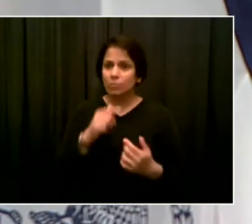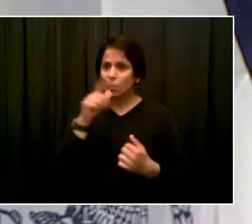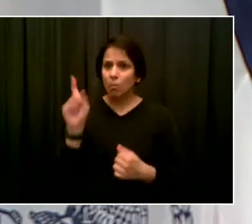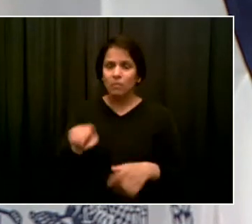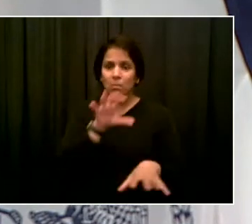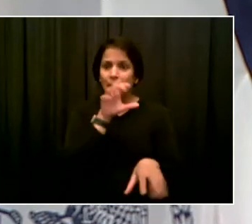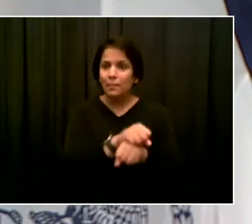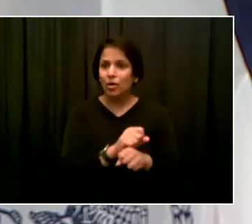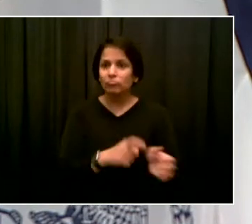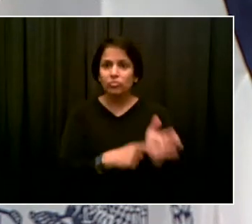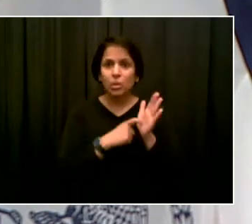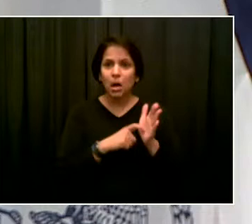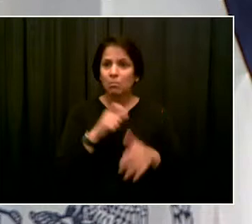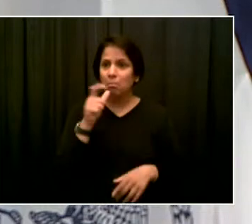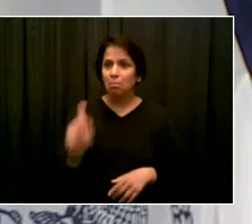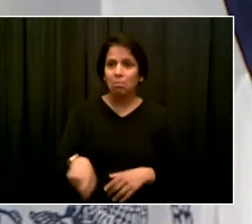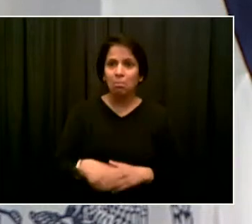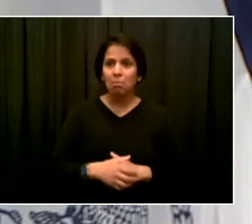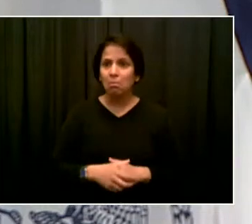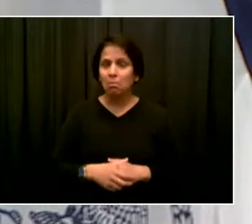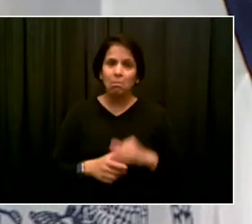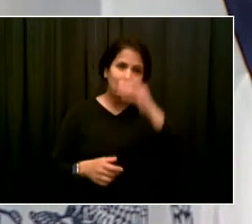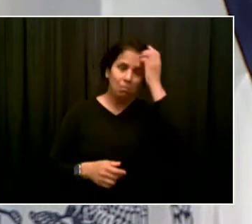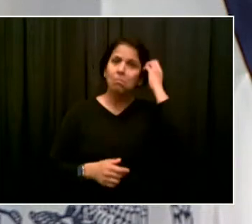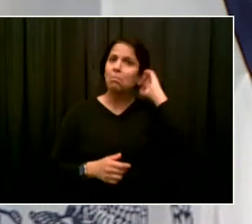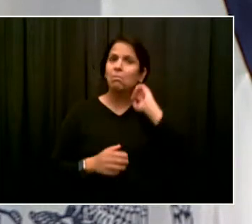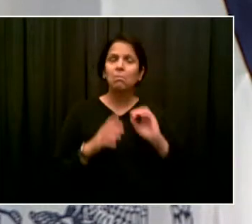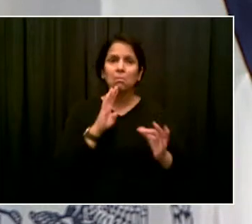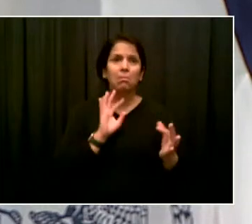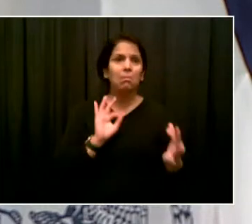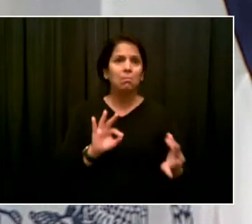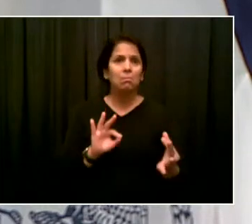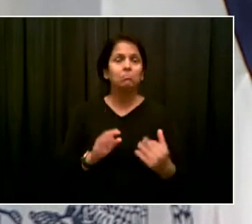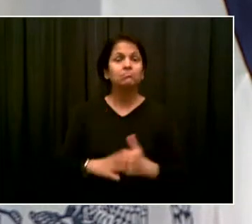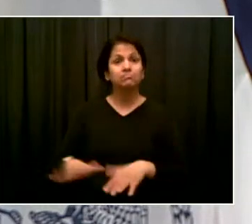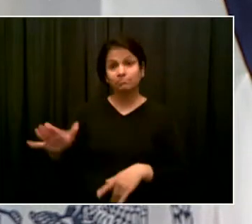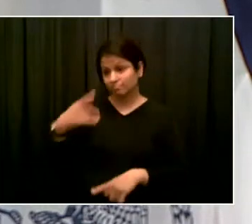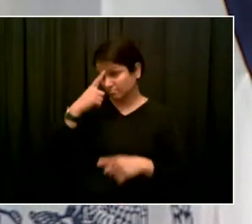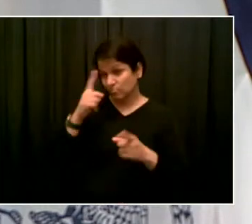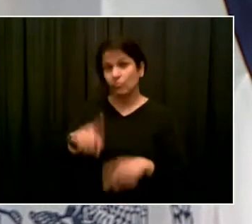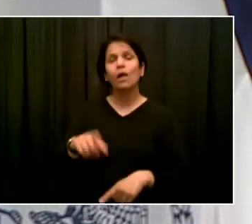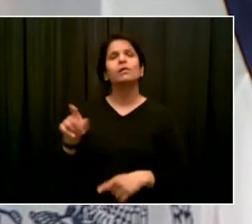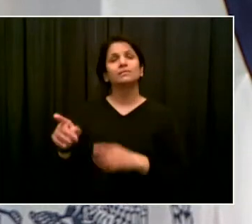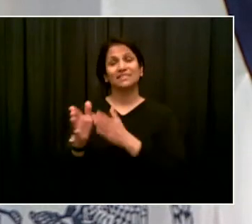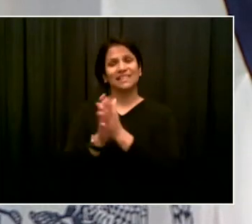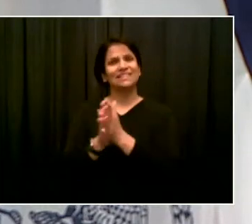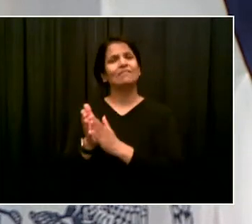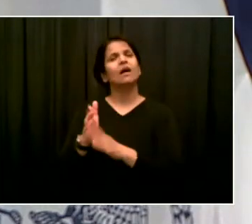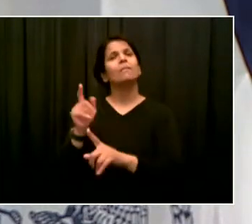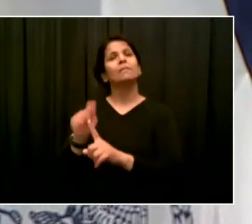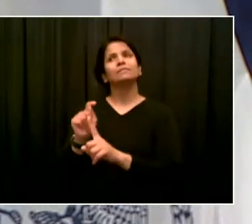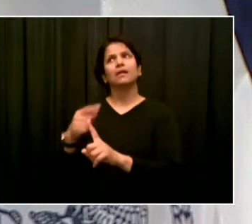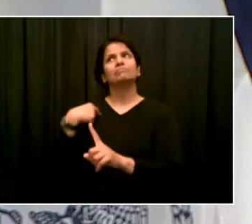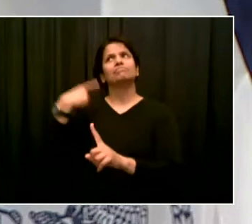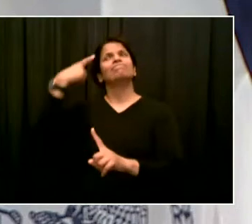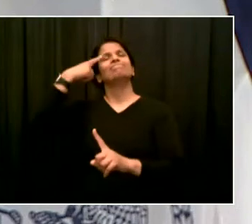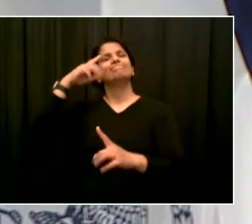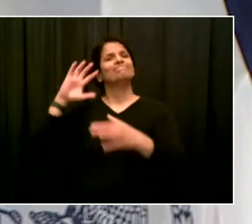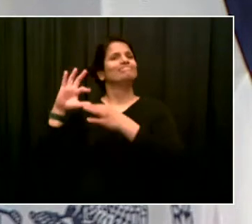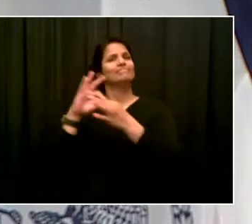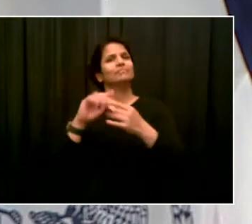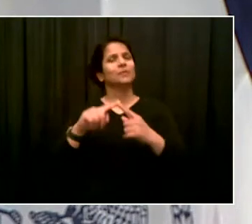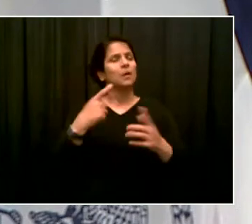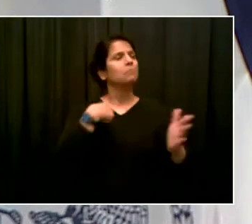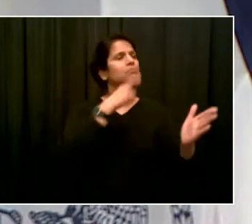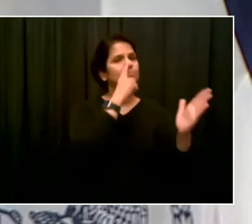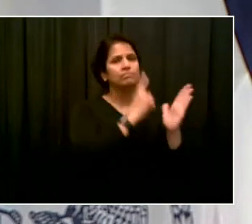with you that there's incentives that can make sense, and we're certainly looking at it. A small but a great example is the Museum of Natural History saying everyone who